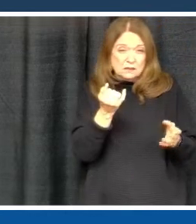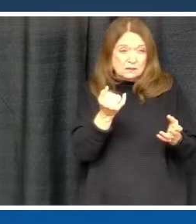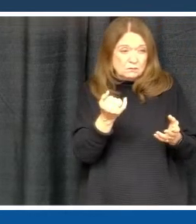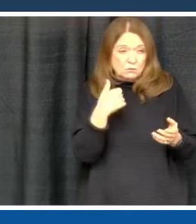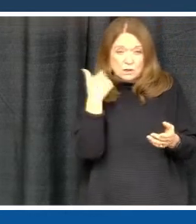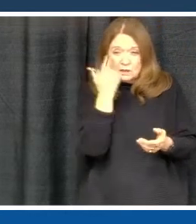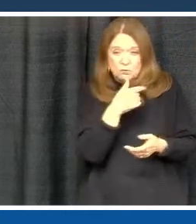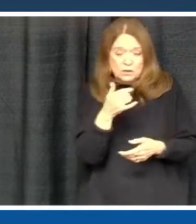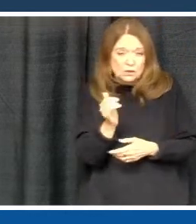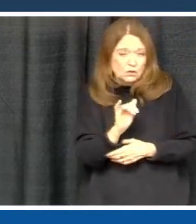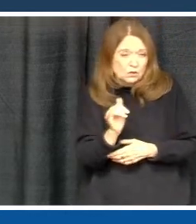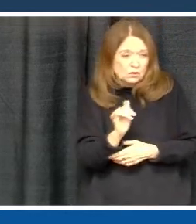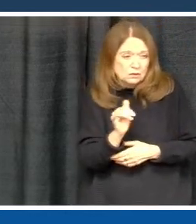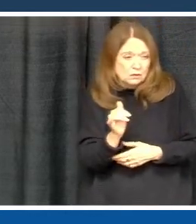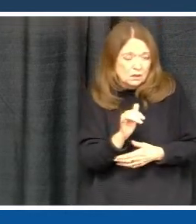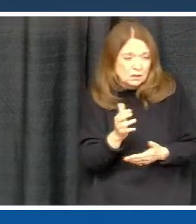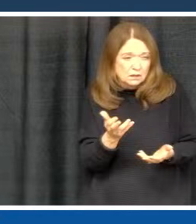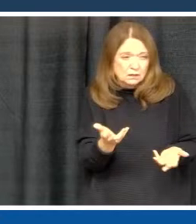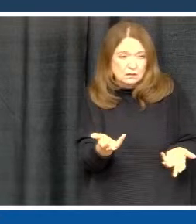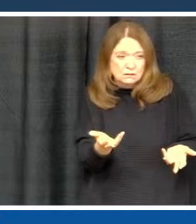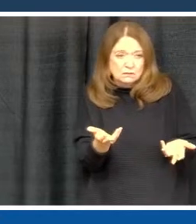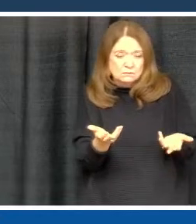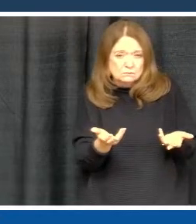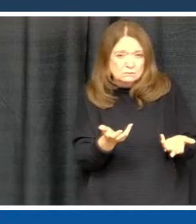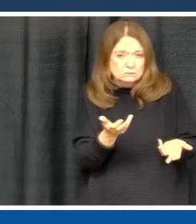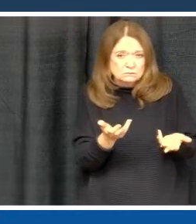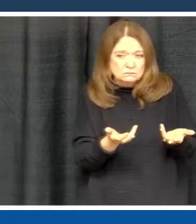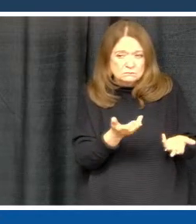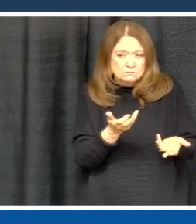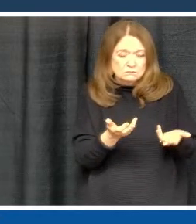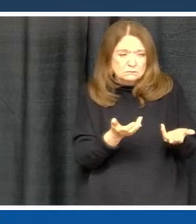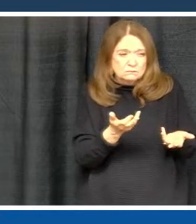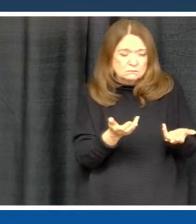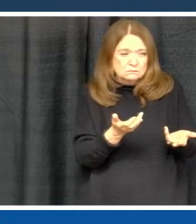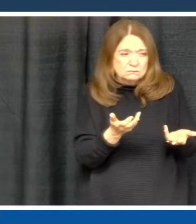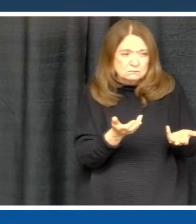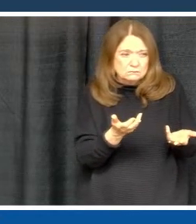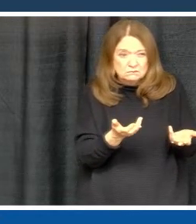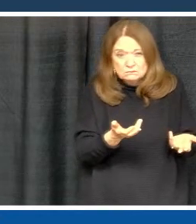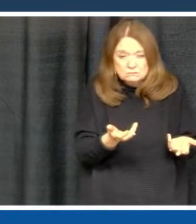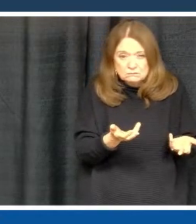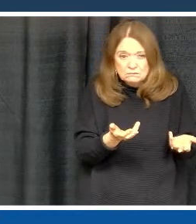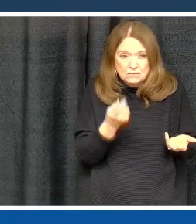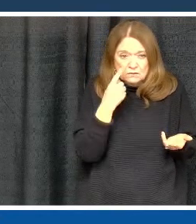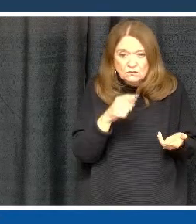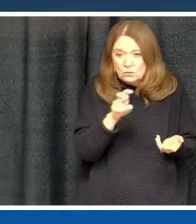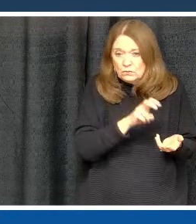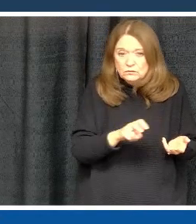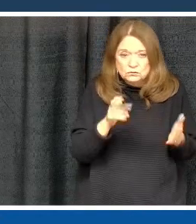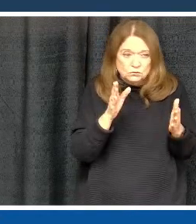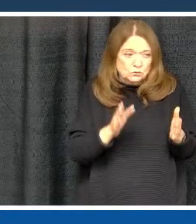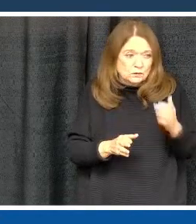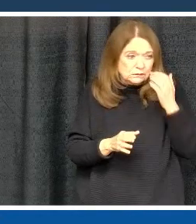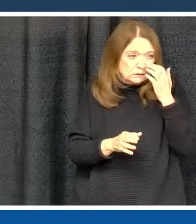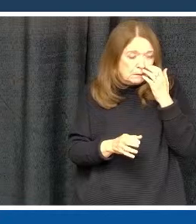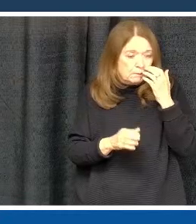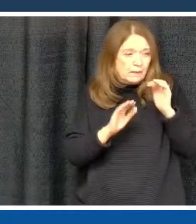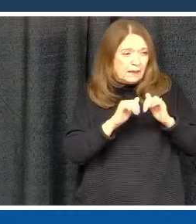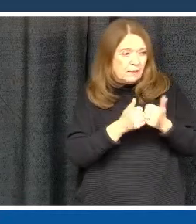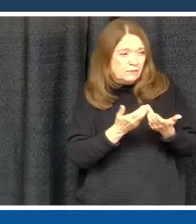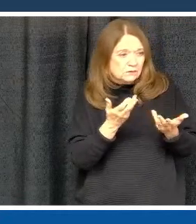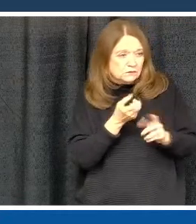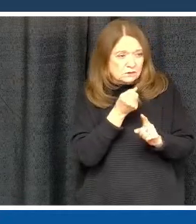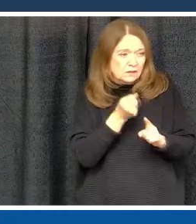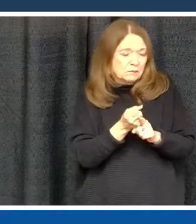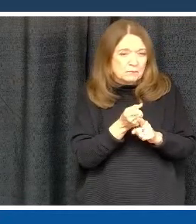would look like? Yes, ma'am. Because, you know, for the tourists and how this is going to play out